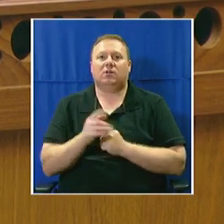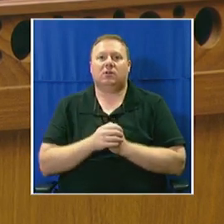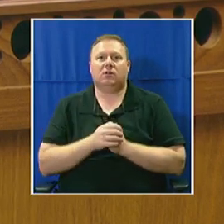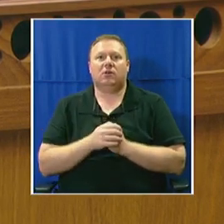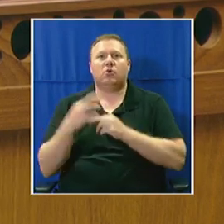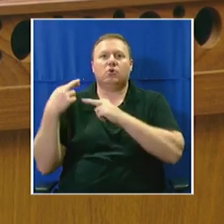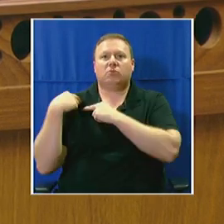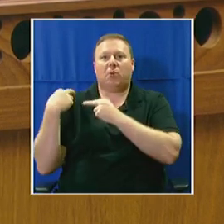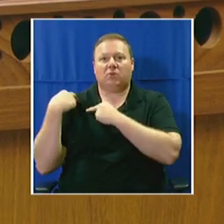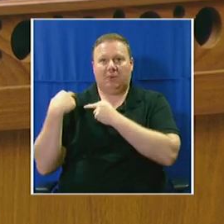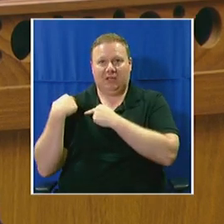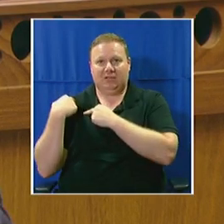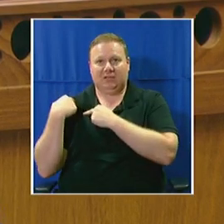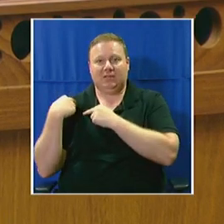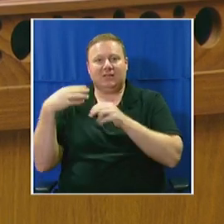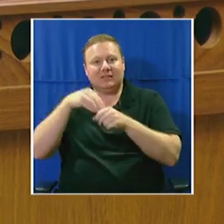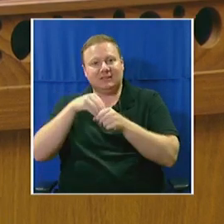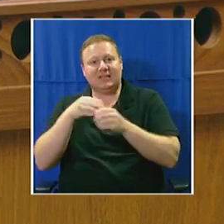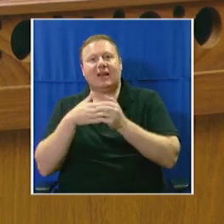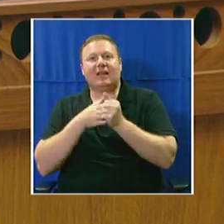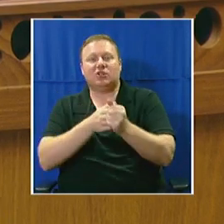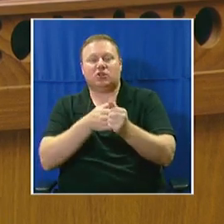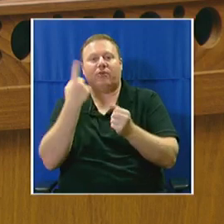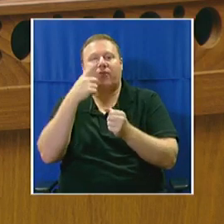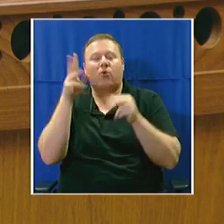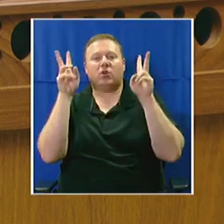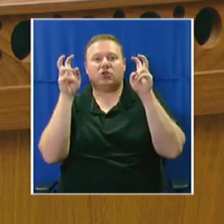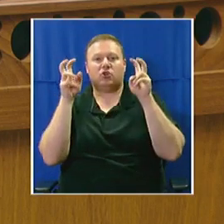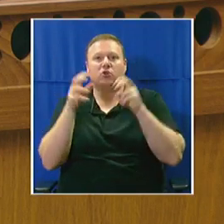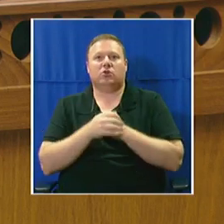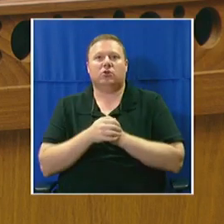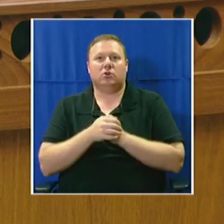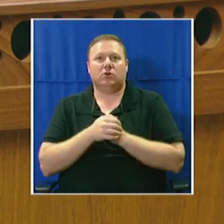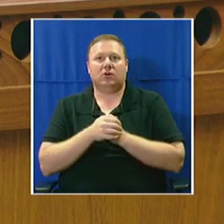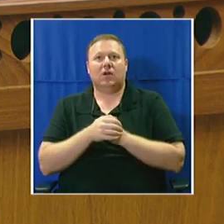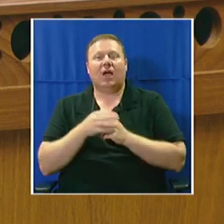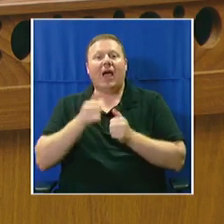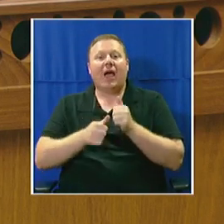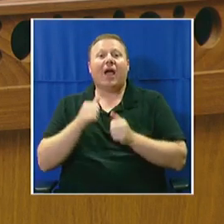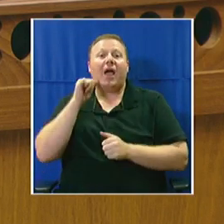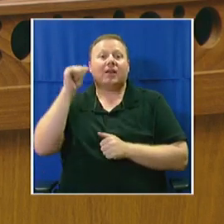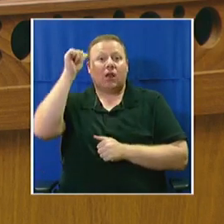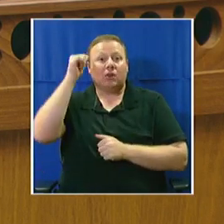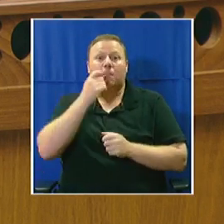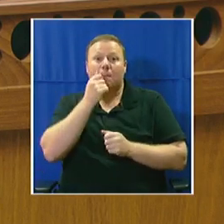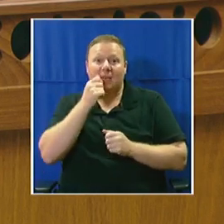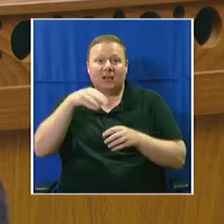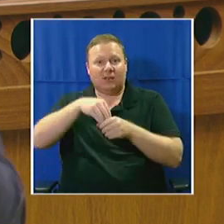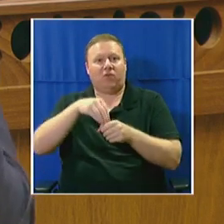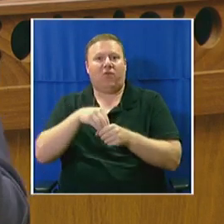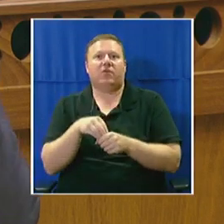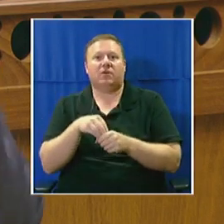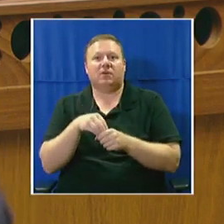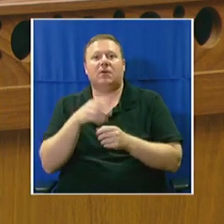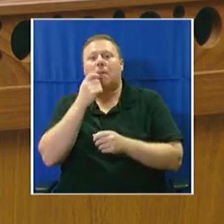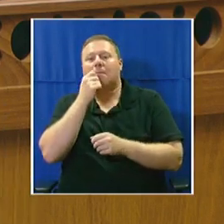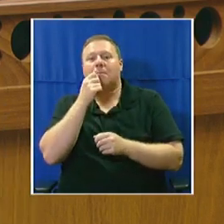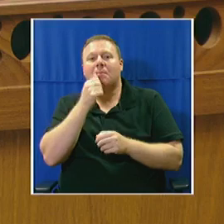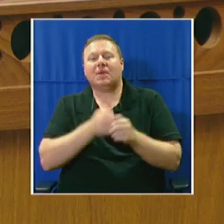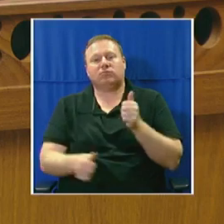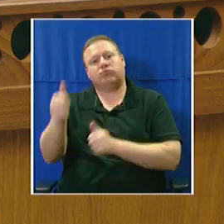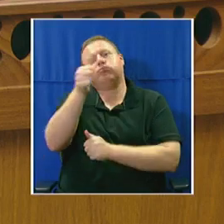have we done to organize around gender-based violence what have we done to lead other men in society on gender-based